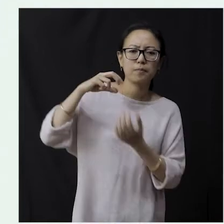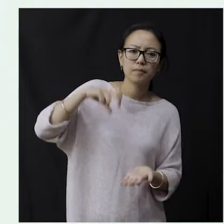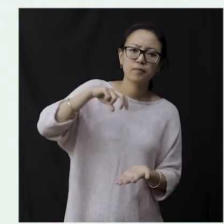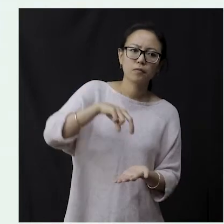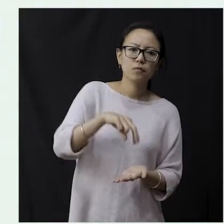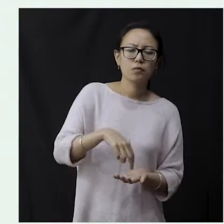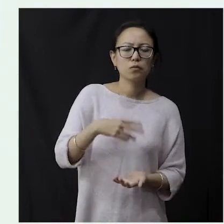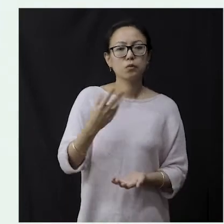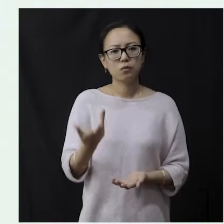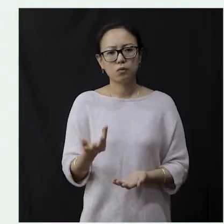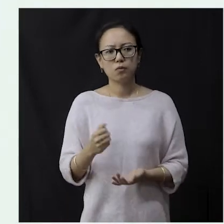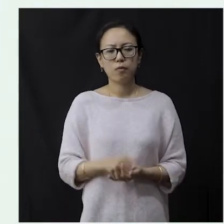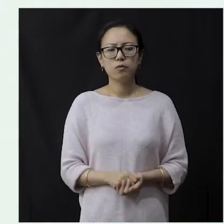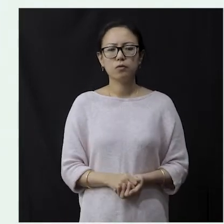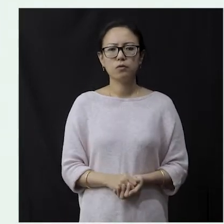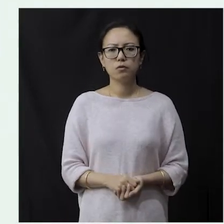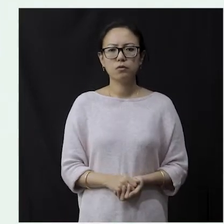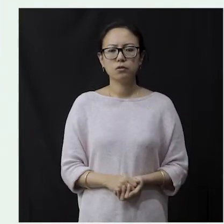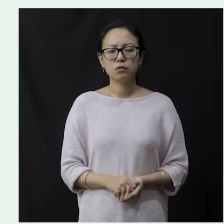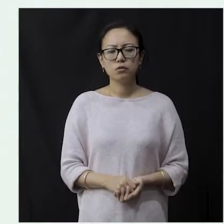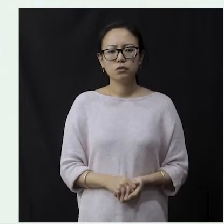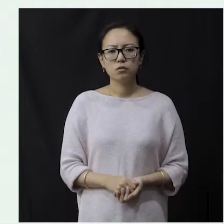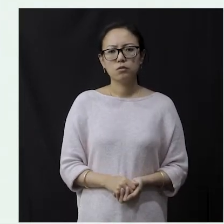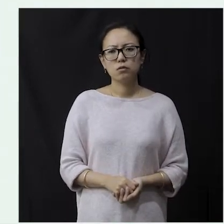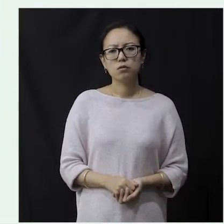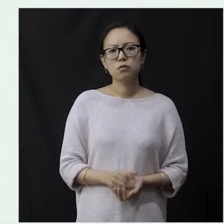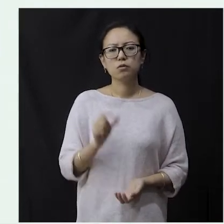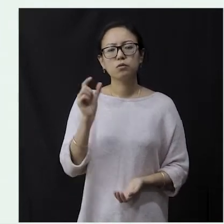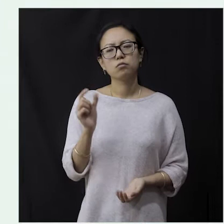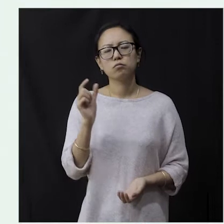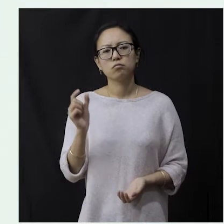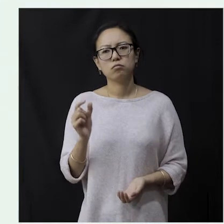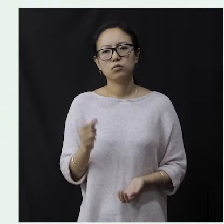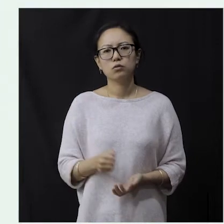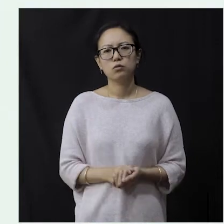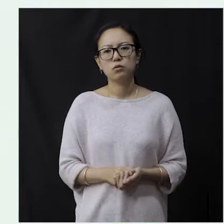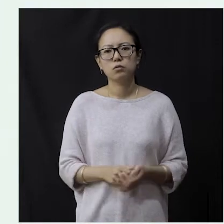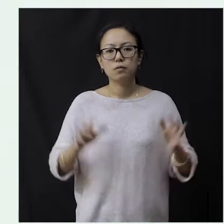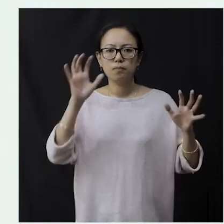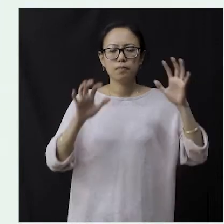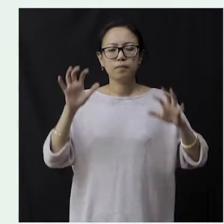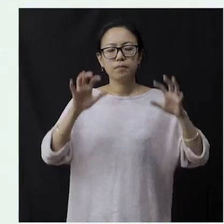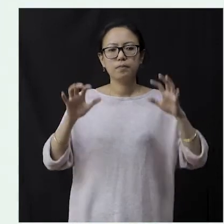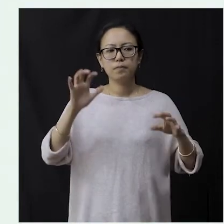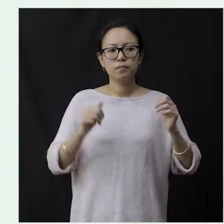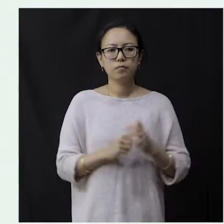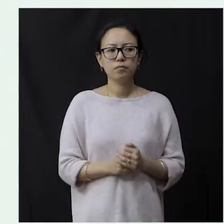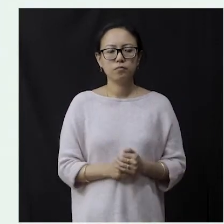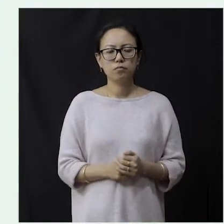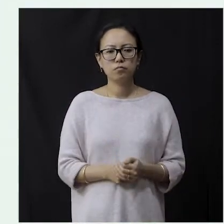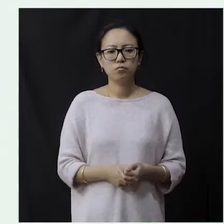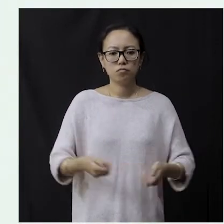back, or they would also use some other means of transport like animals. Okay, especially